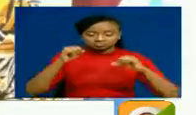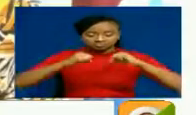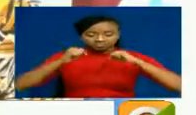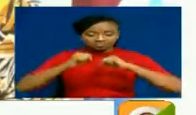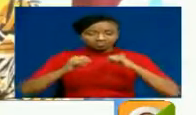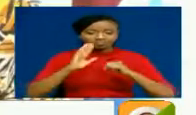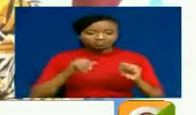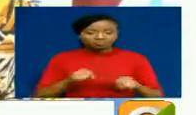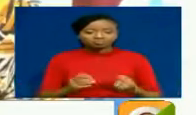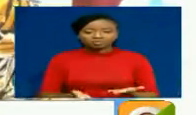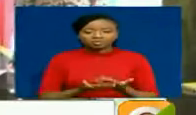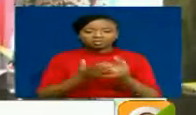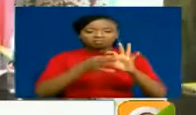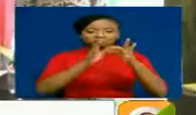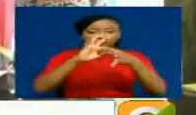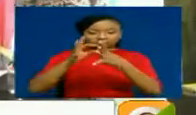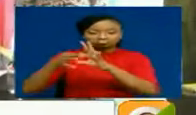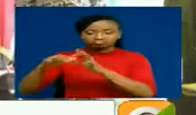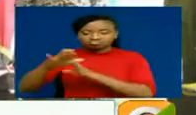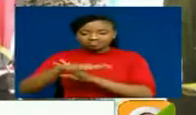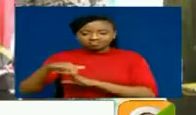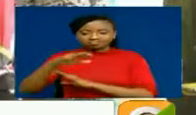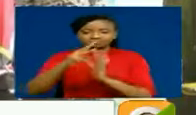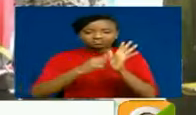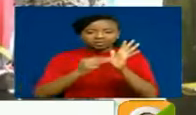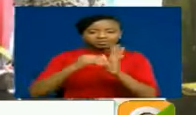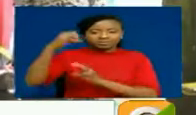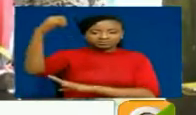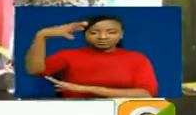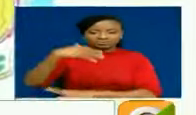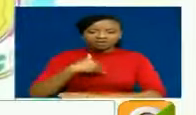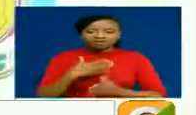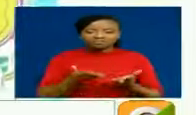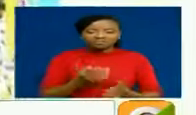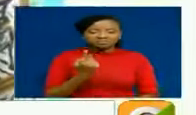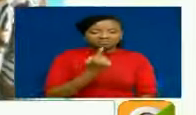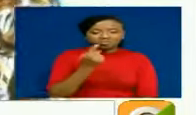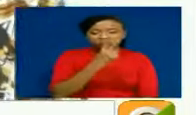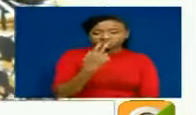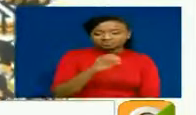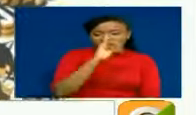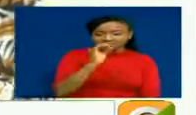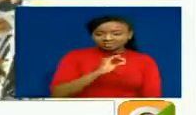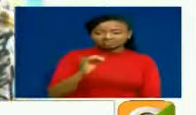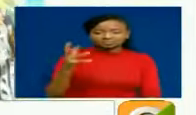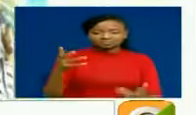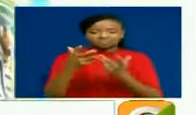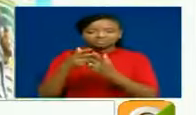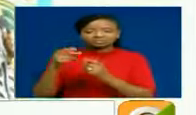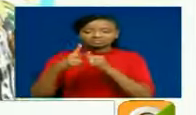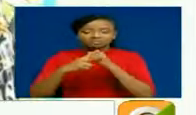help increase electricity connectivity in Makueni from the current average of 25% to the national average